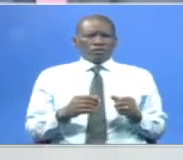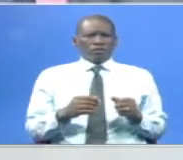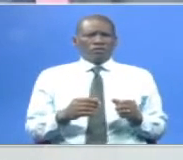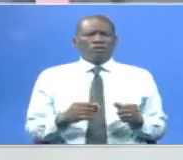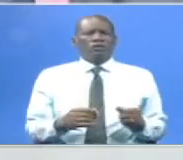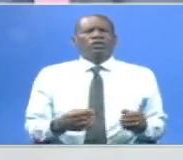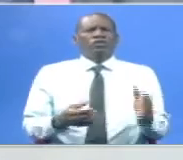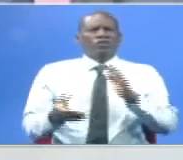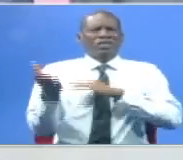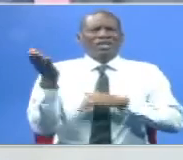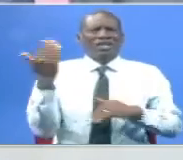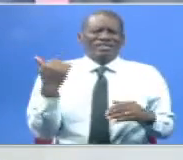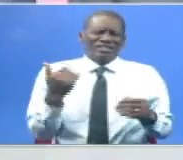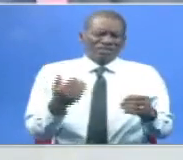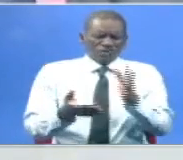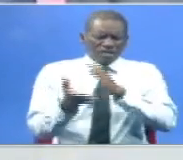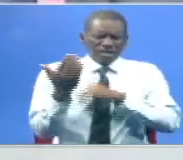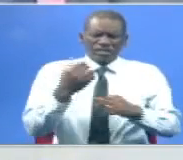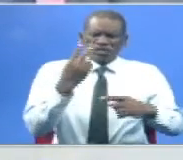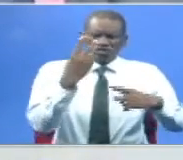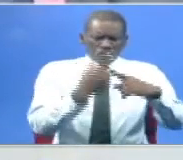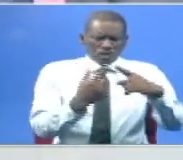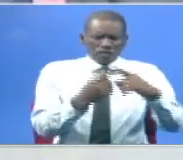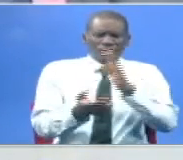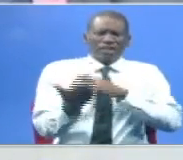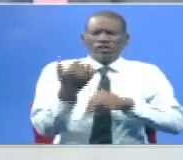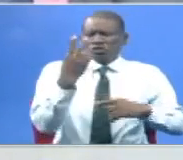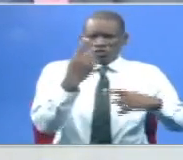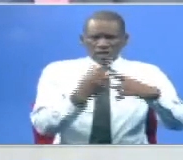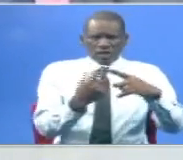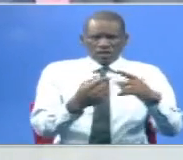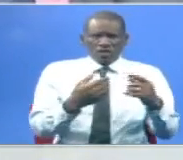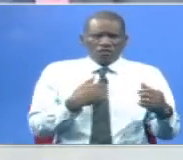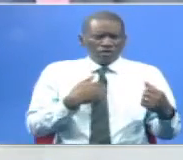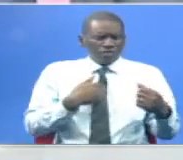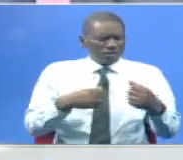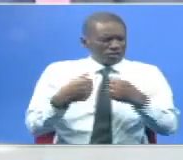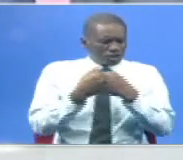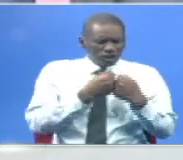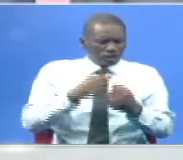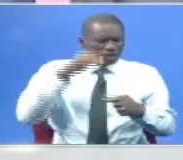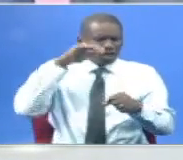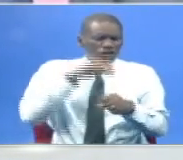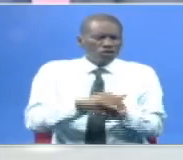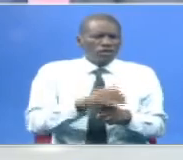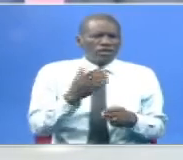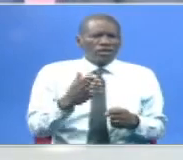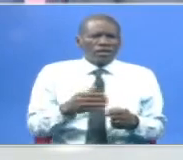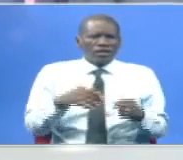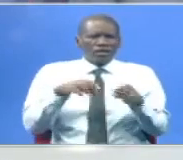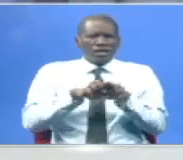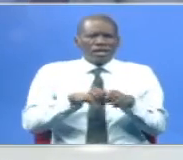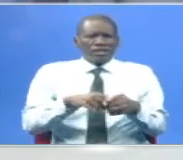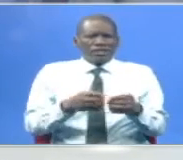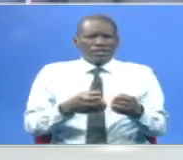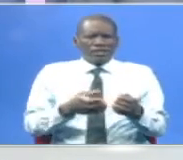For the last like 2 years, we've been going through hard times as the